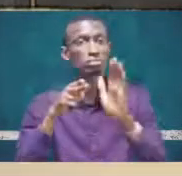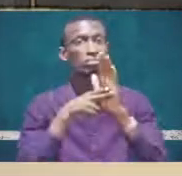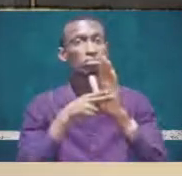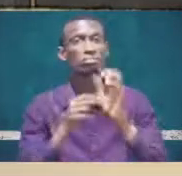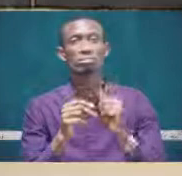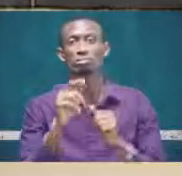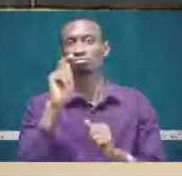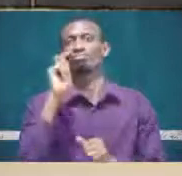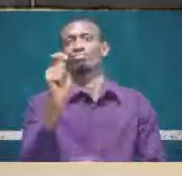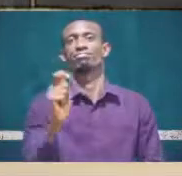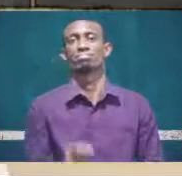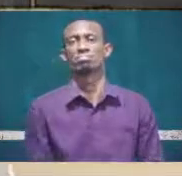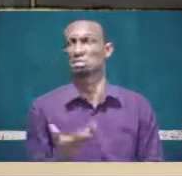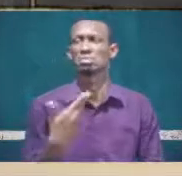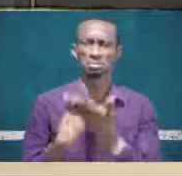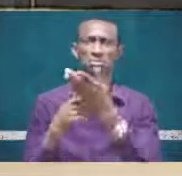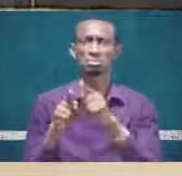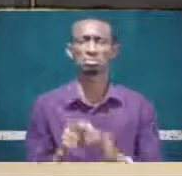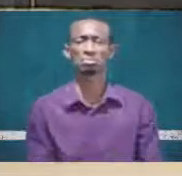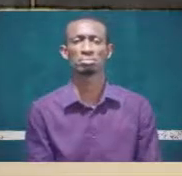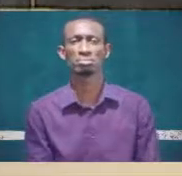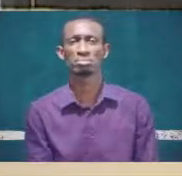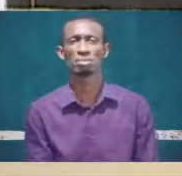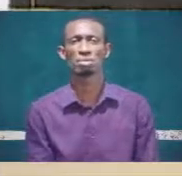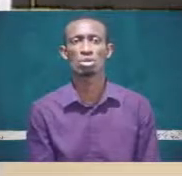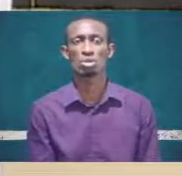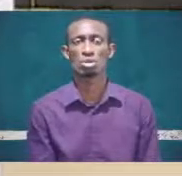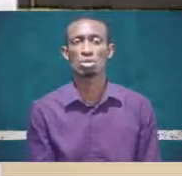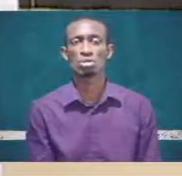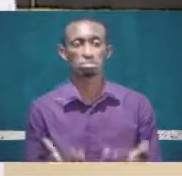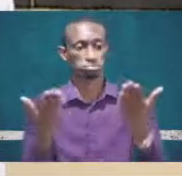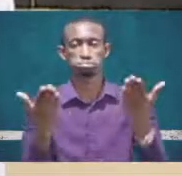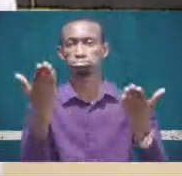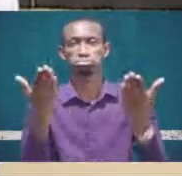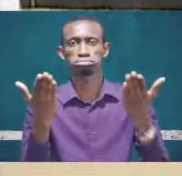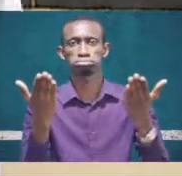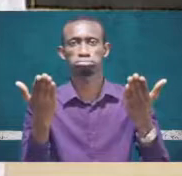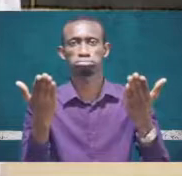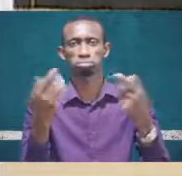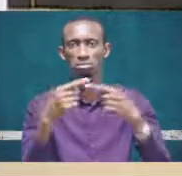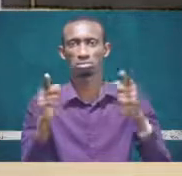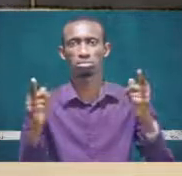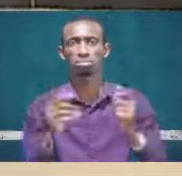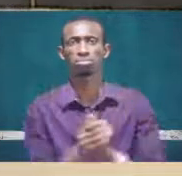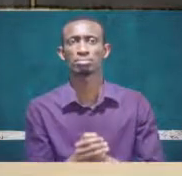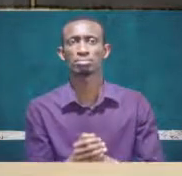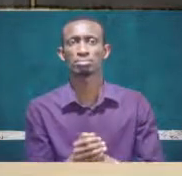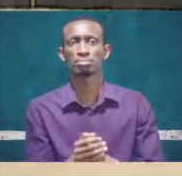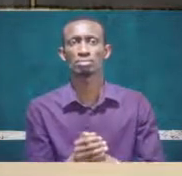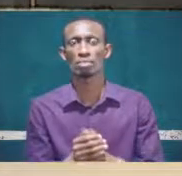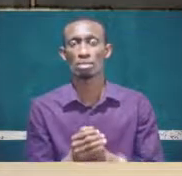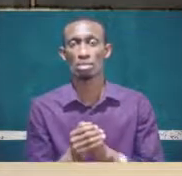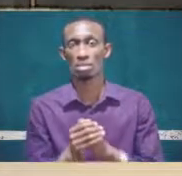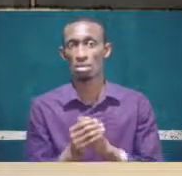equals t, like that. Differentiating both sides with respect to x and t, I'll be